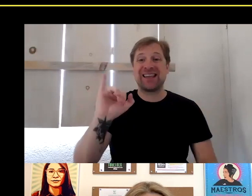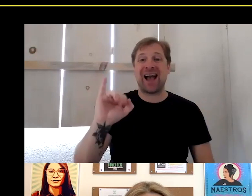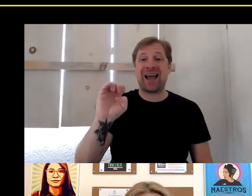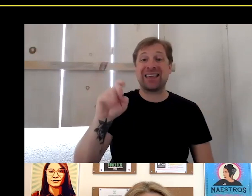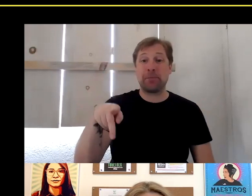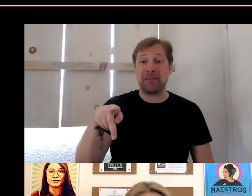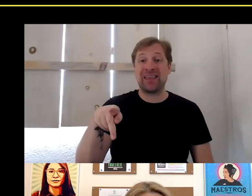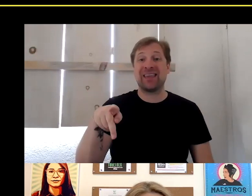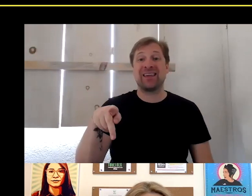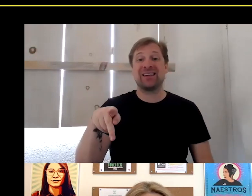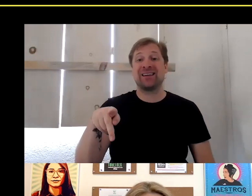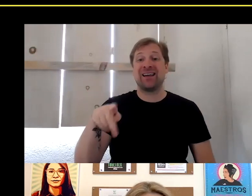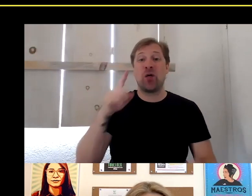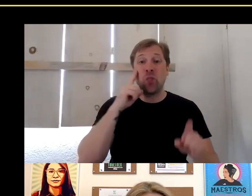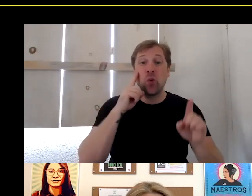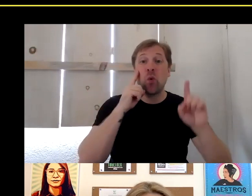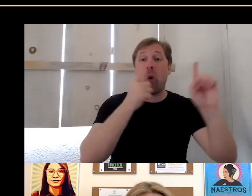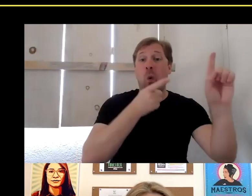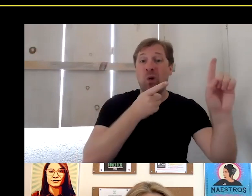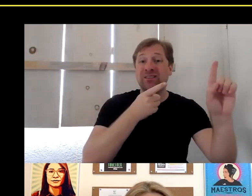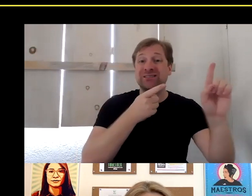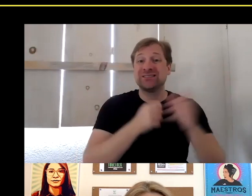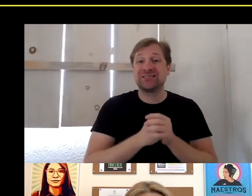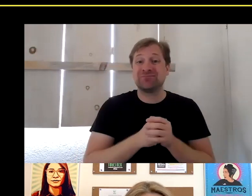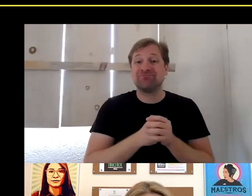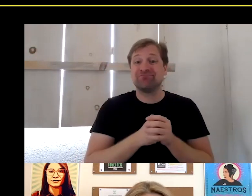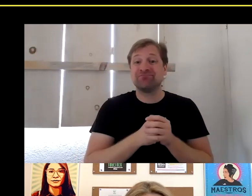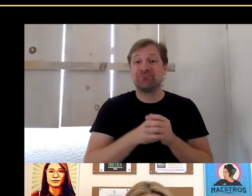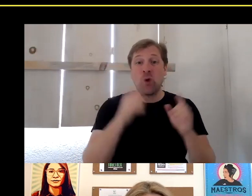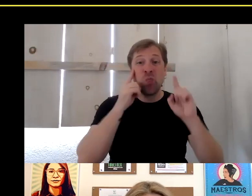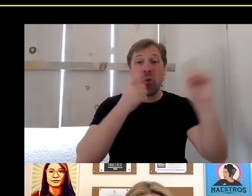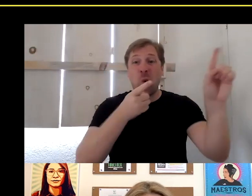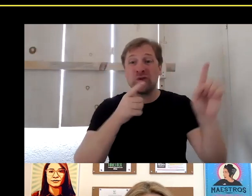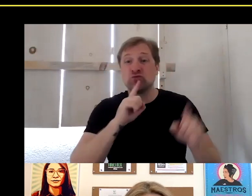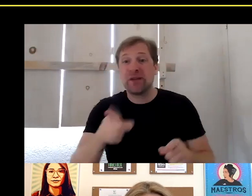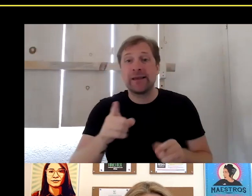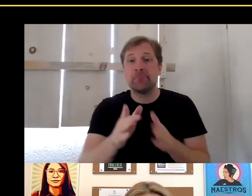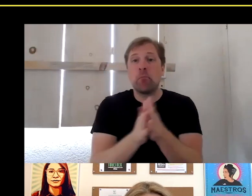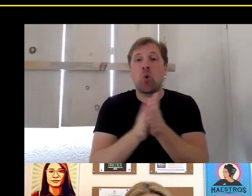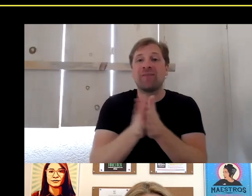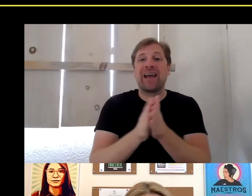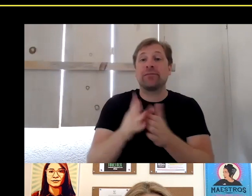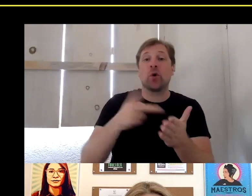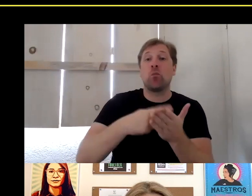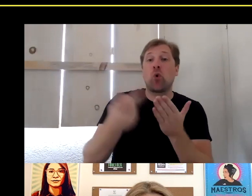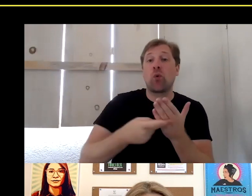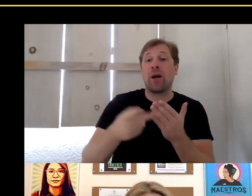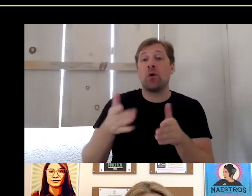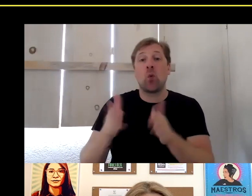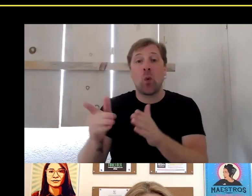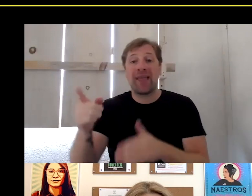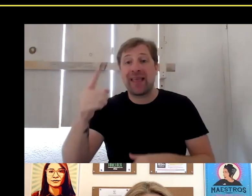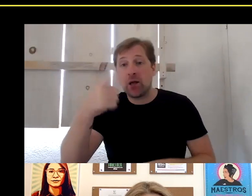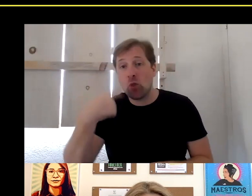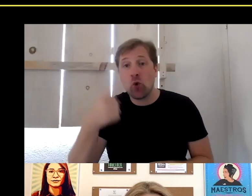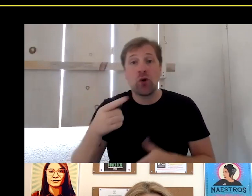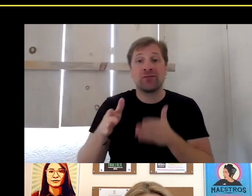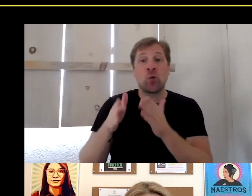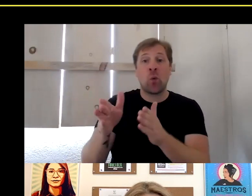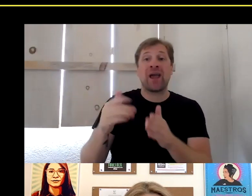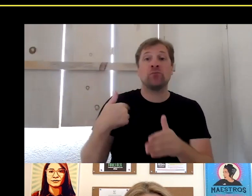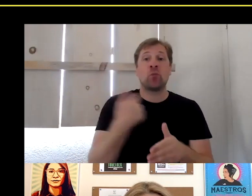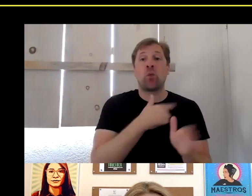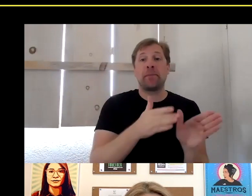IEPs, student goals and objectives drive the way our programs look and the way we plan out